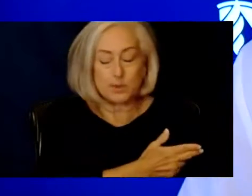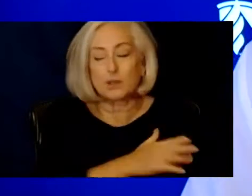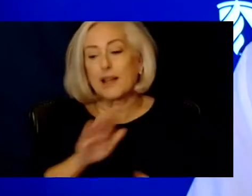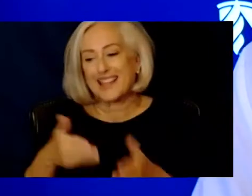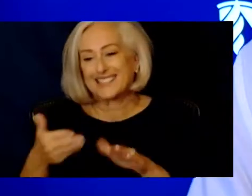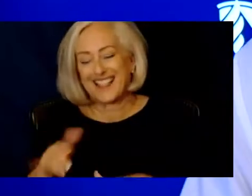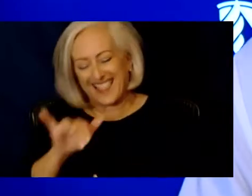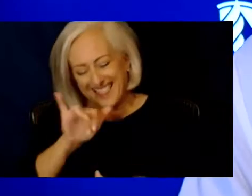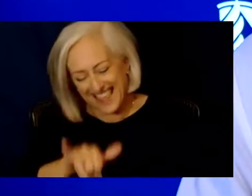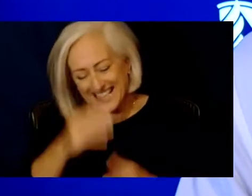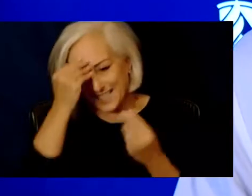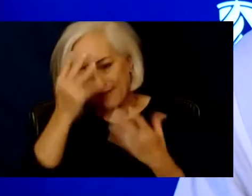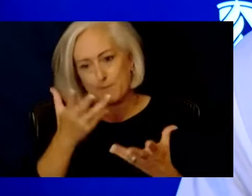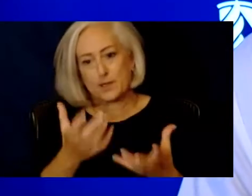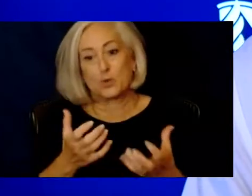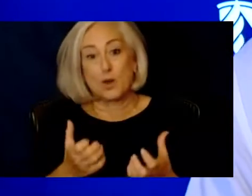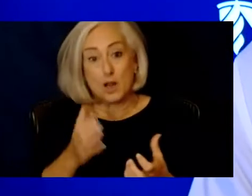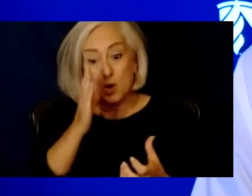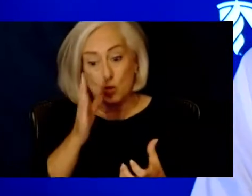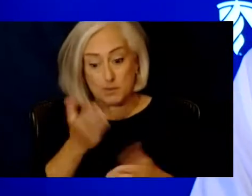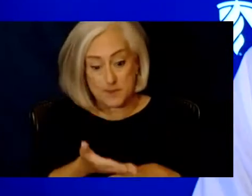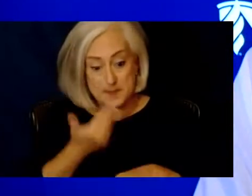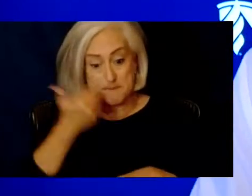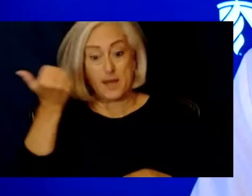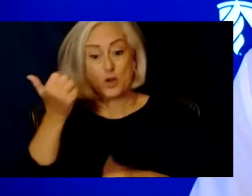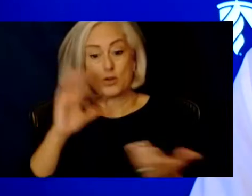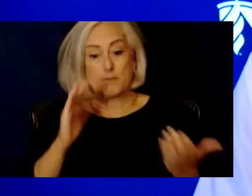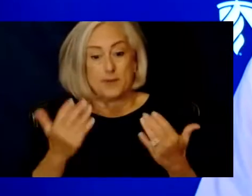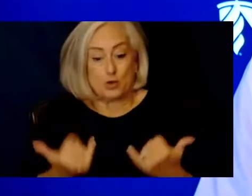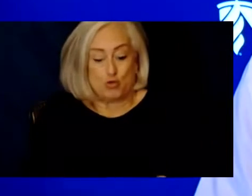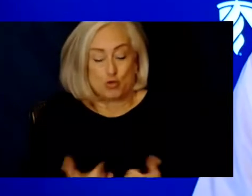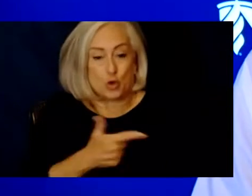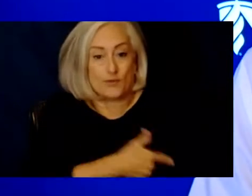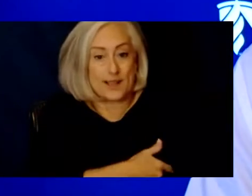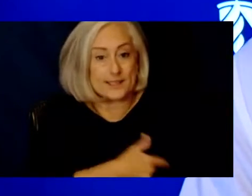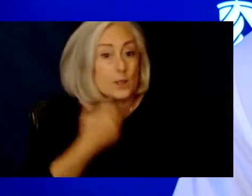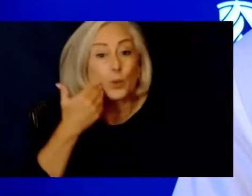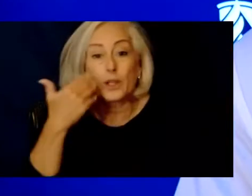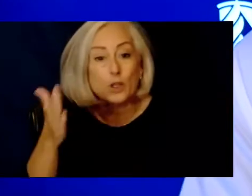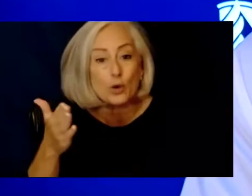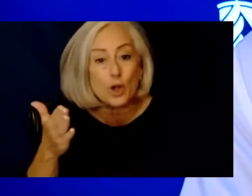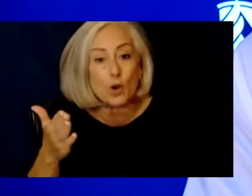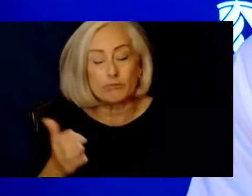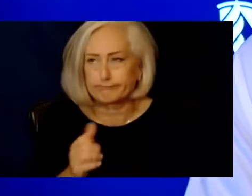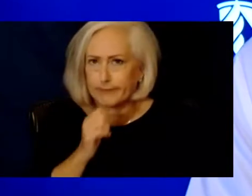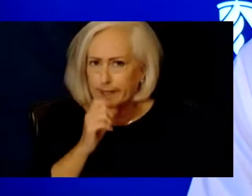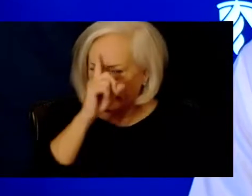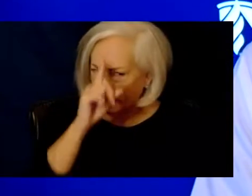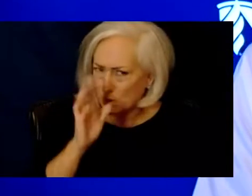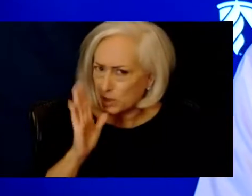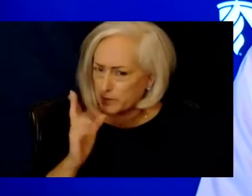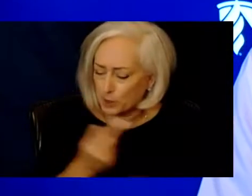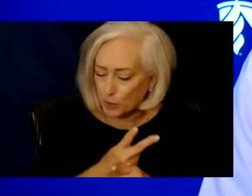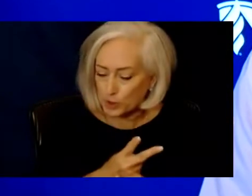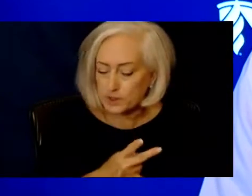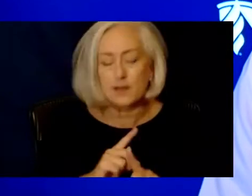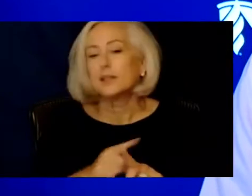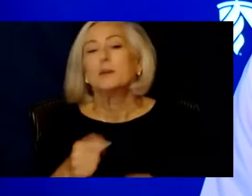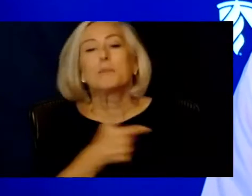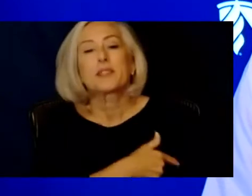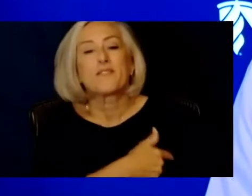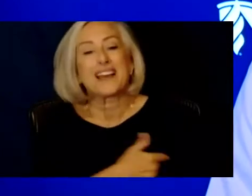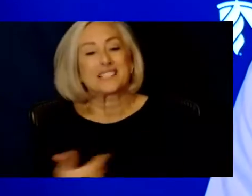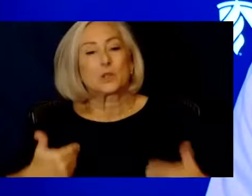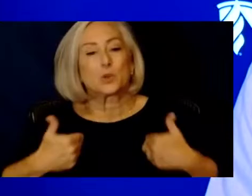it going to be better than the current vaccines? We just don't know. I'm pretty sure it won't be any worse, but the vaccines that we have right now, if you are up to